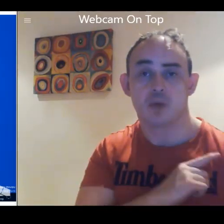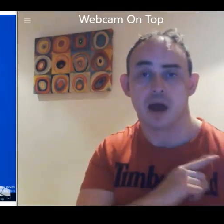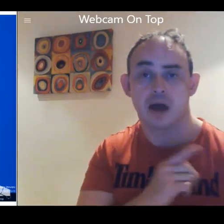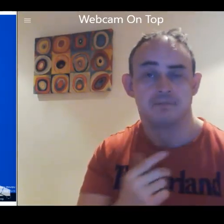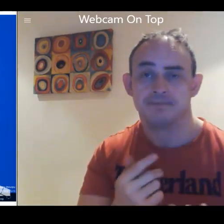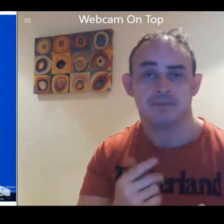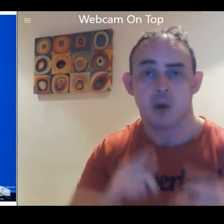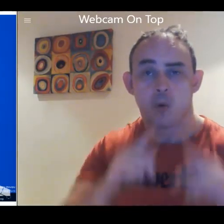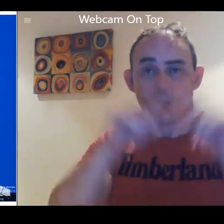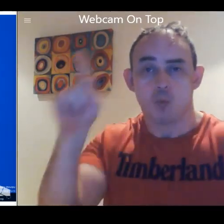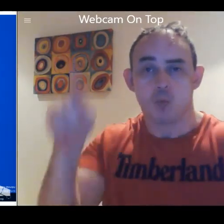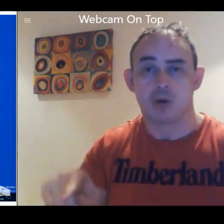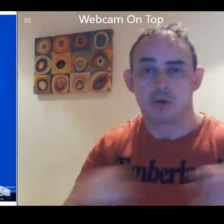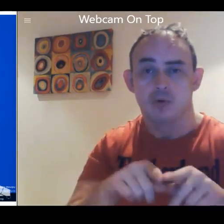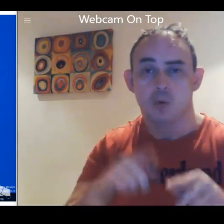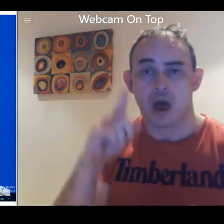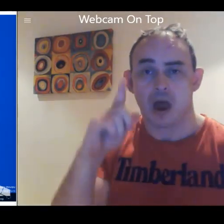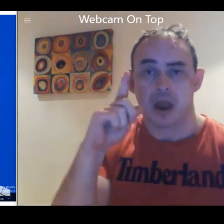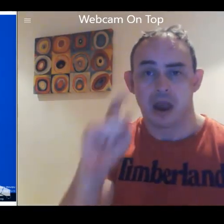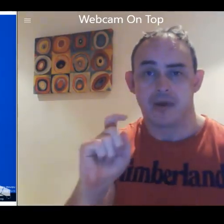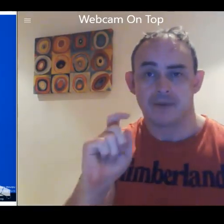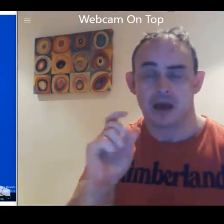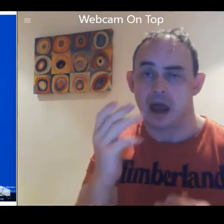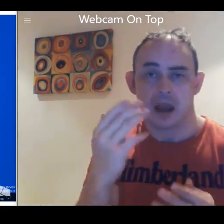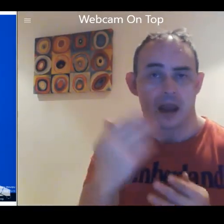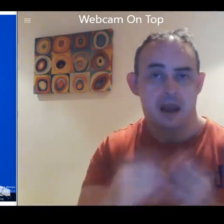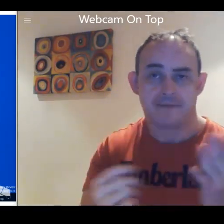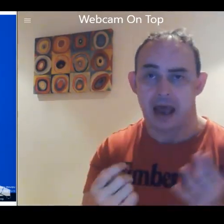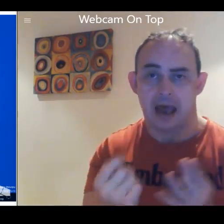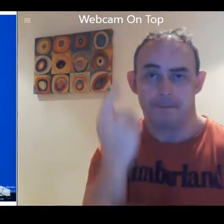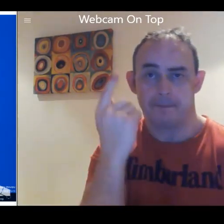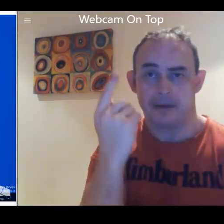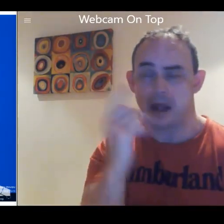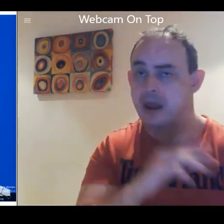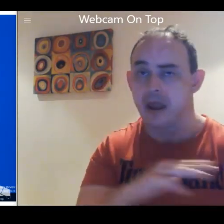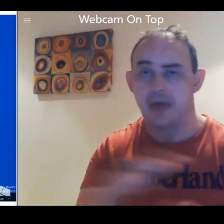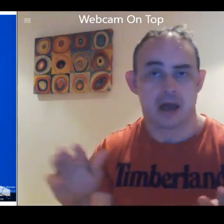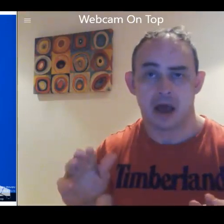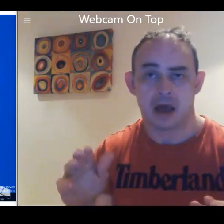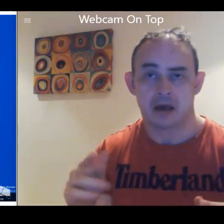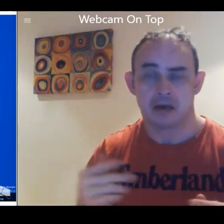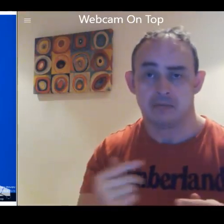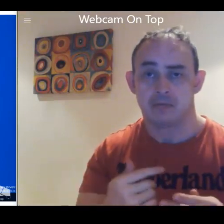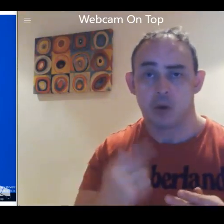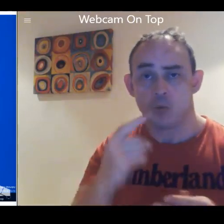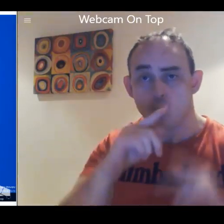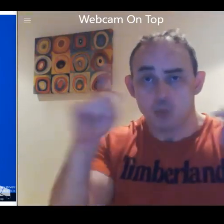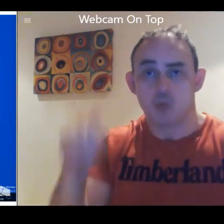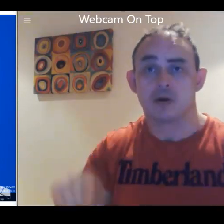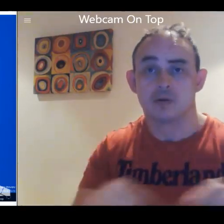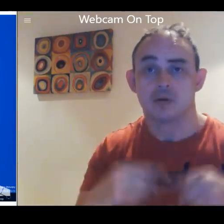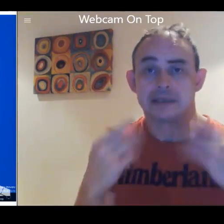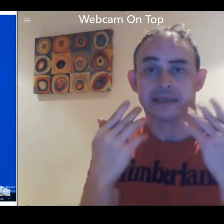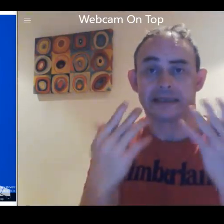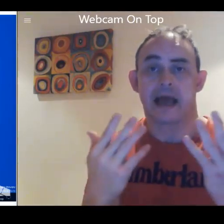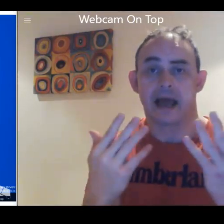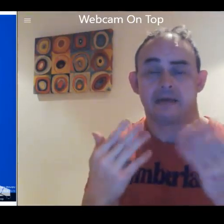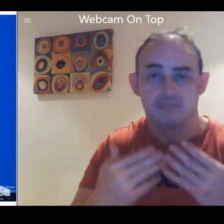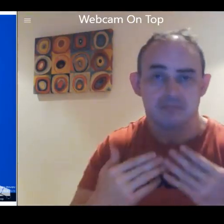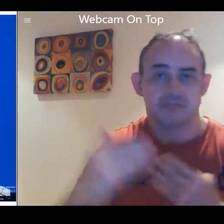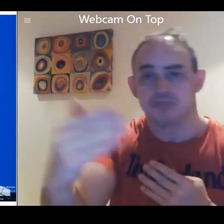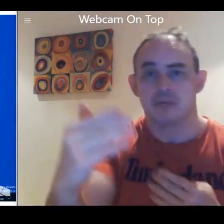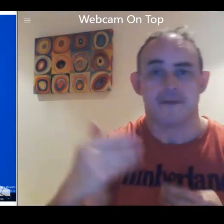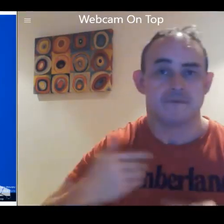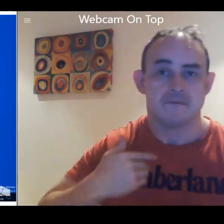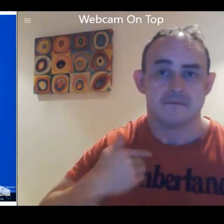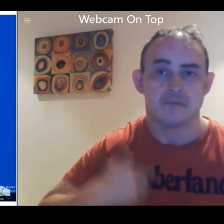nice. In addition, this has been in testing for a little while. I think it was a 50-50 split, but now I think everybody has it. You can now unpin groups from Start. So if